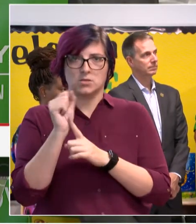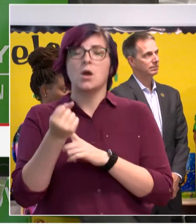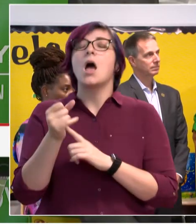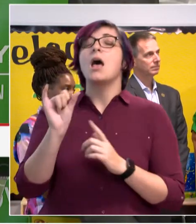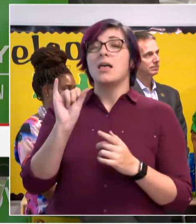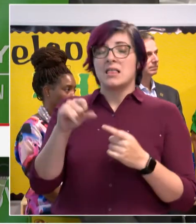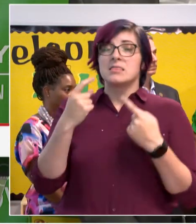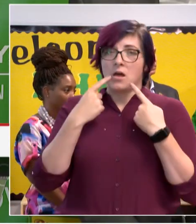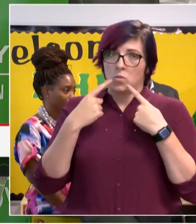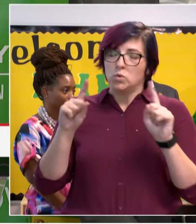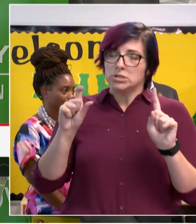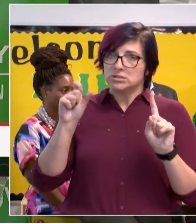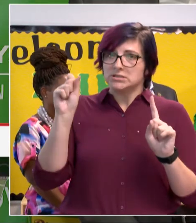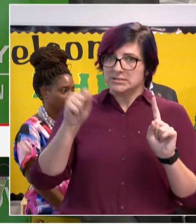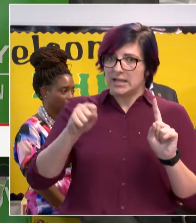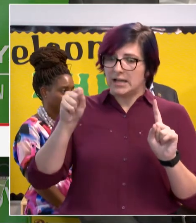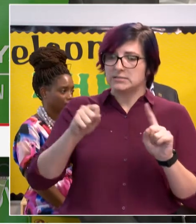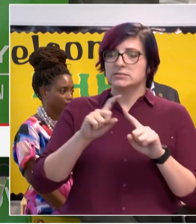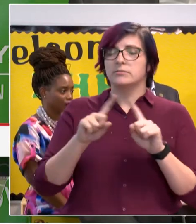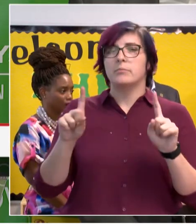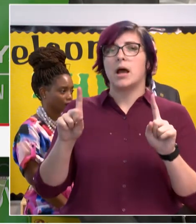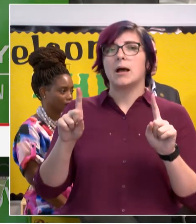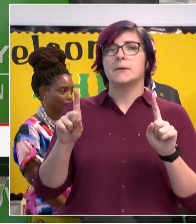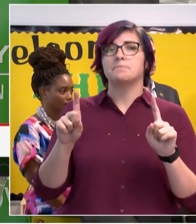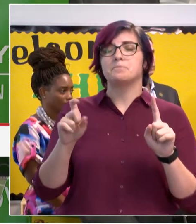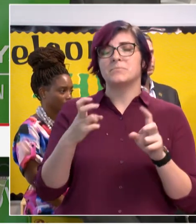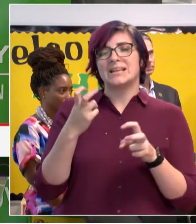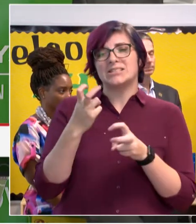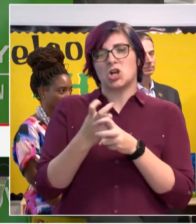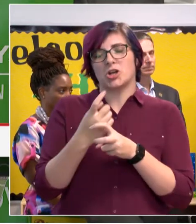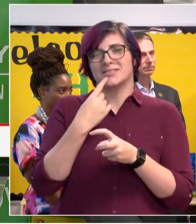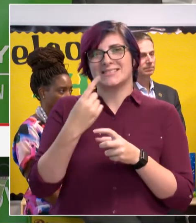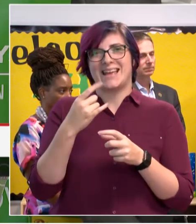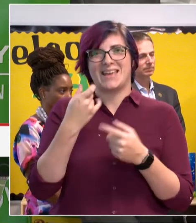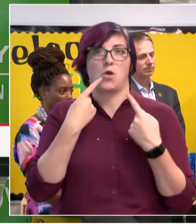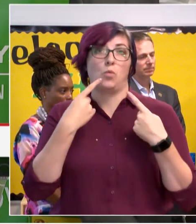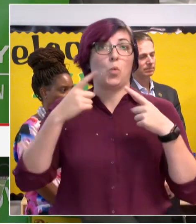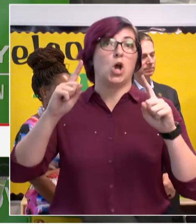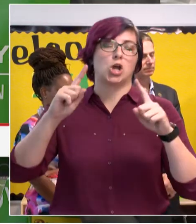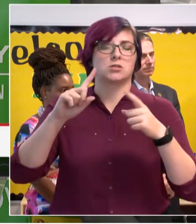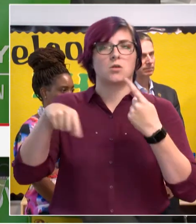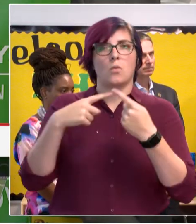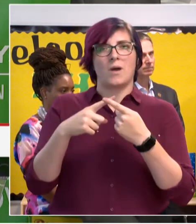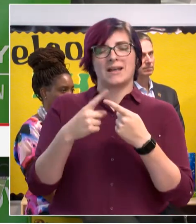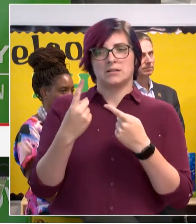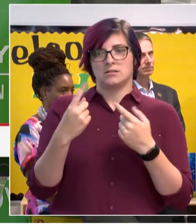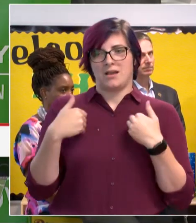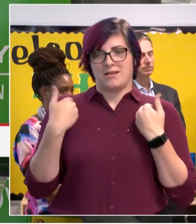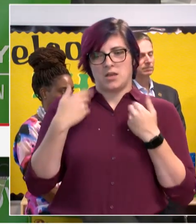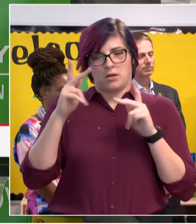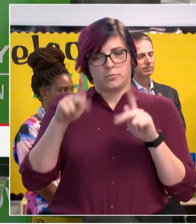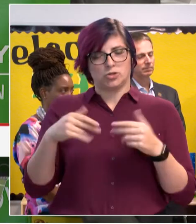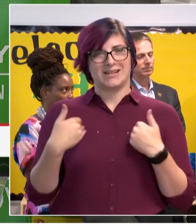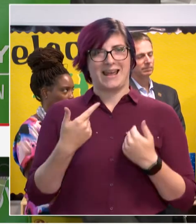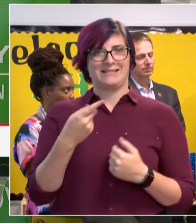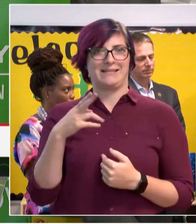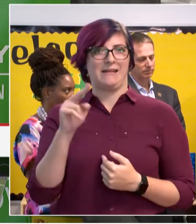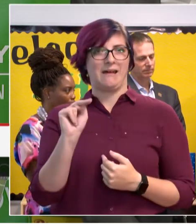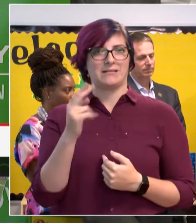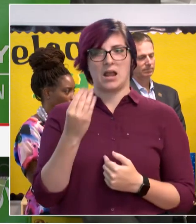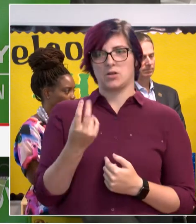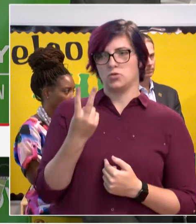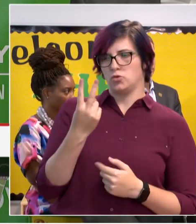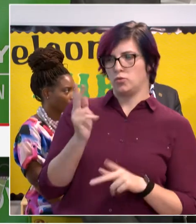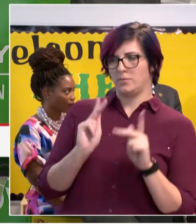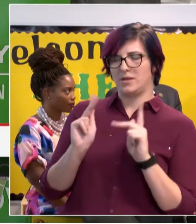does work, yes, but it's hard to say it worked when a young person had a gun and 2 people